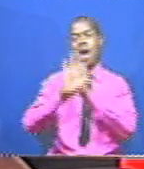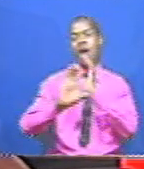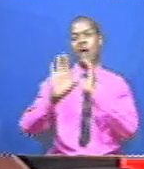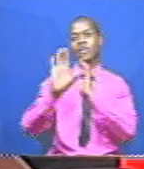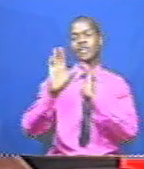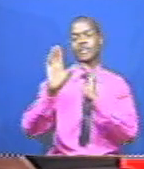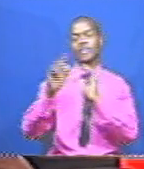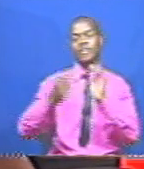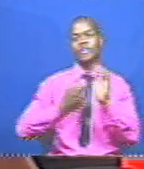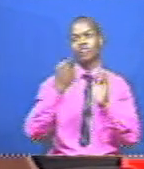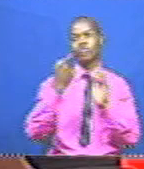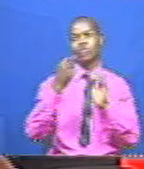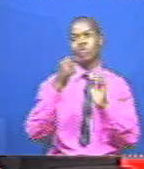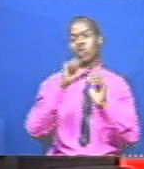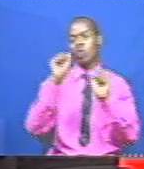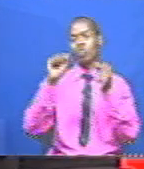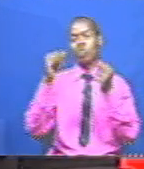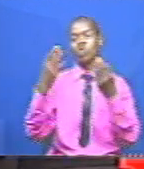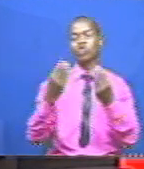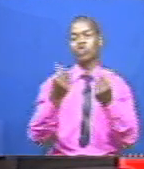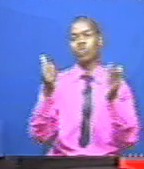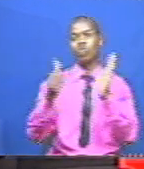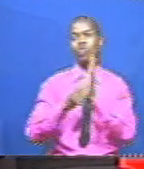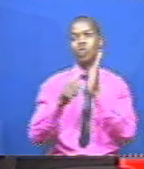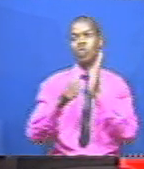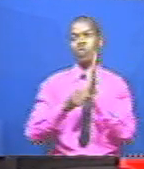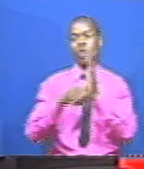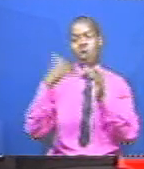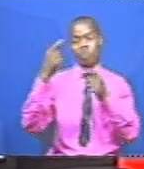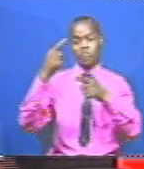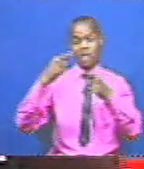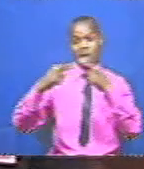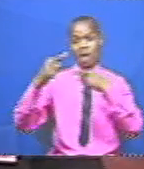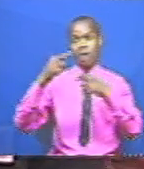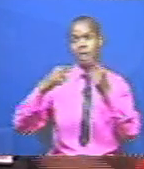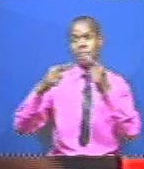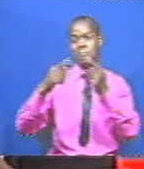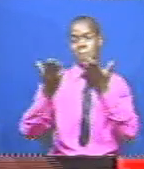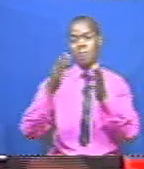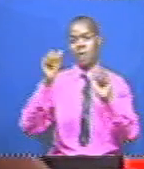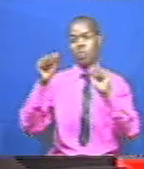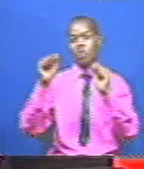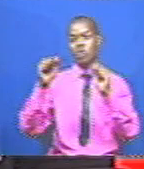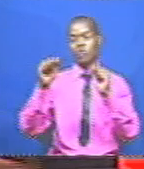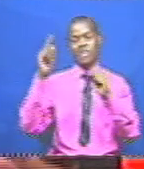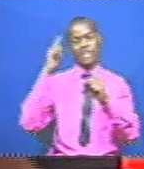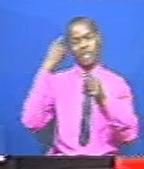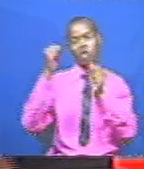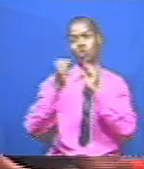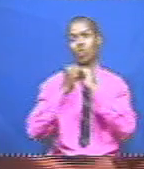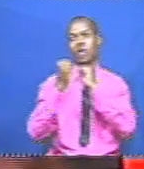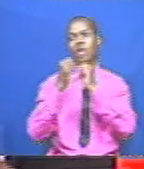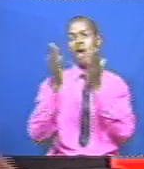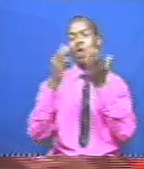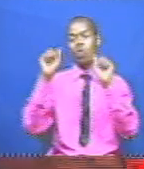solve much of these problems. So the economic blocs come in to say, you know, let's kind of spread this, let's all think together in how